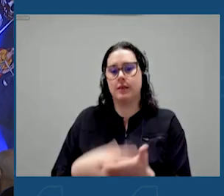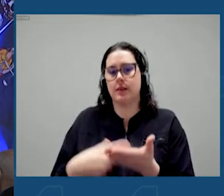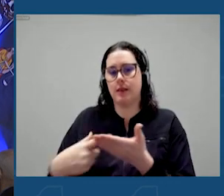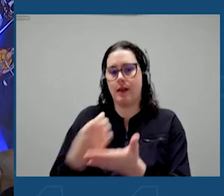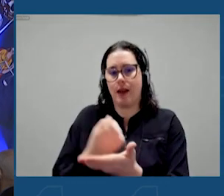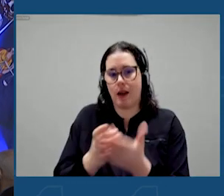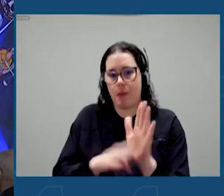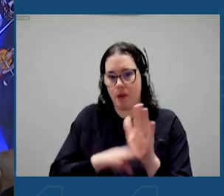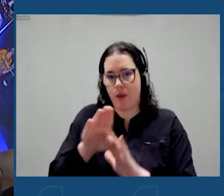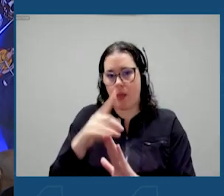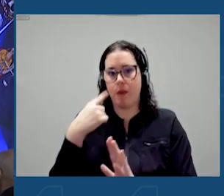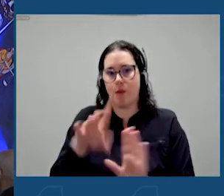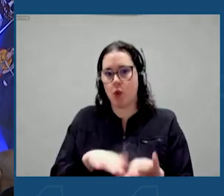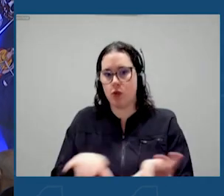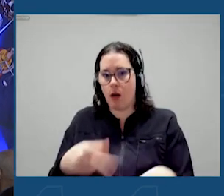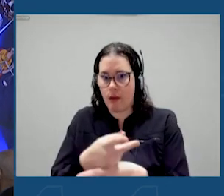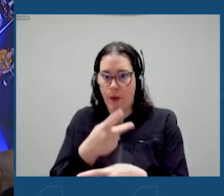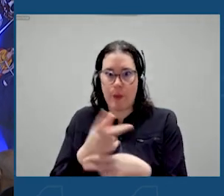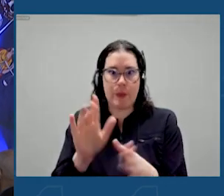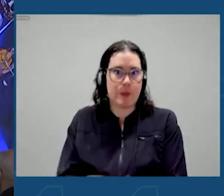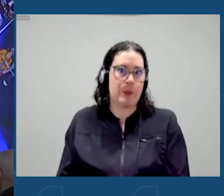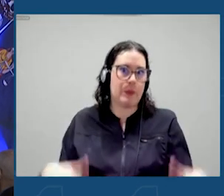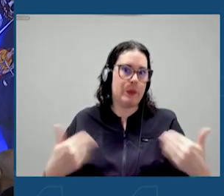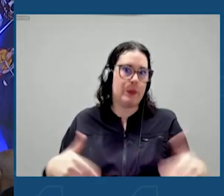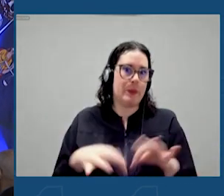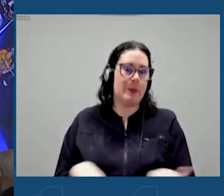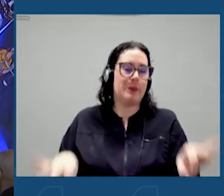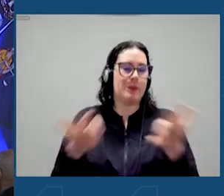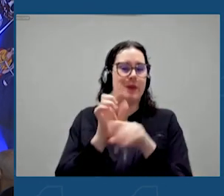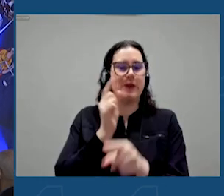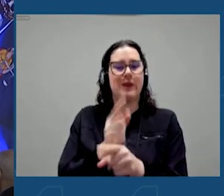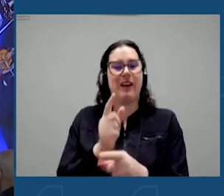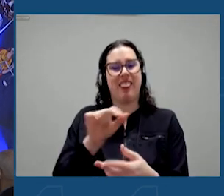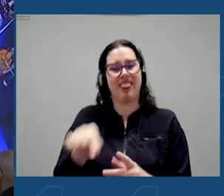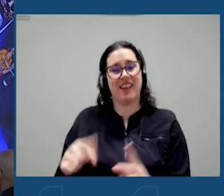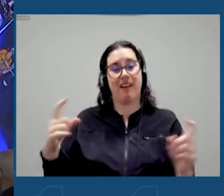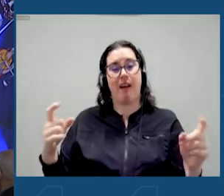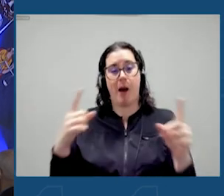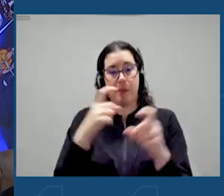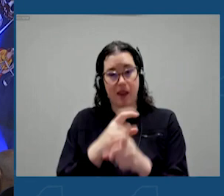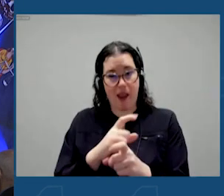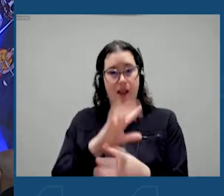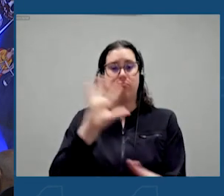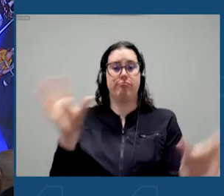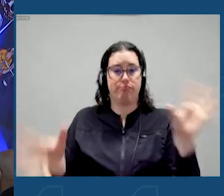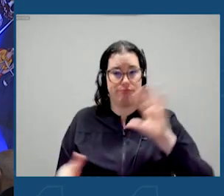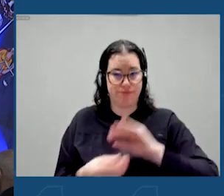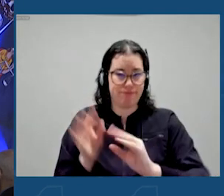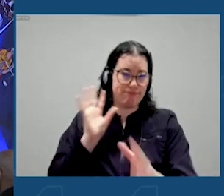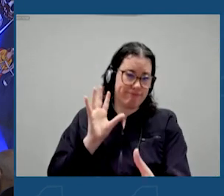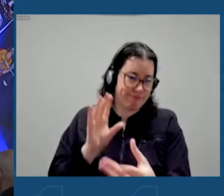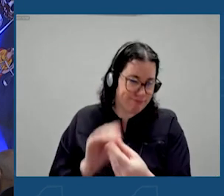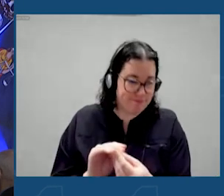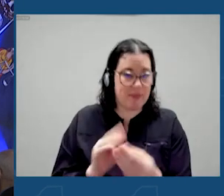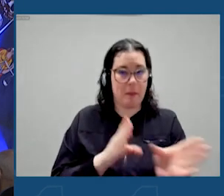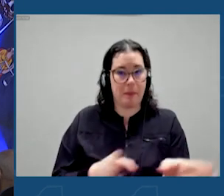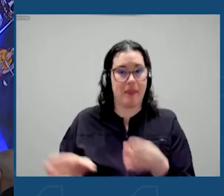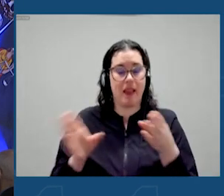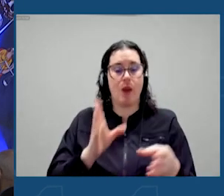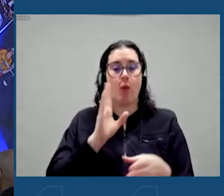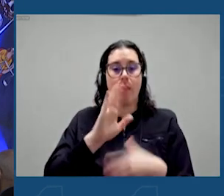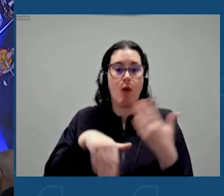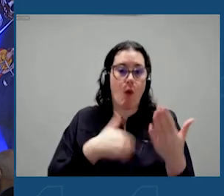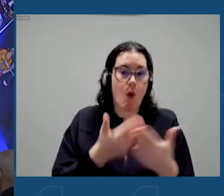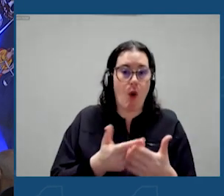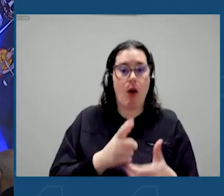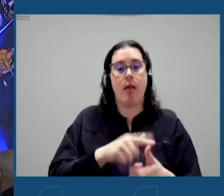That's major, right? So this is a complicated, comprehensive plan, and it's going to take all of us, right? It's going to take the public sector, the